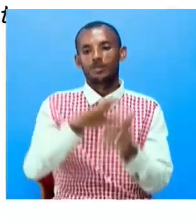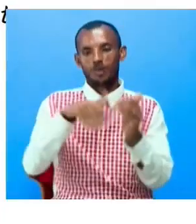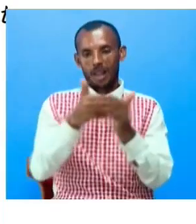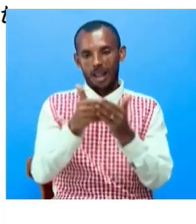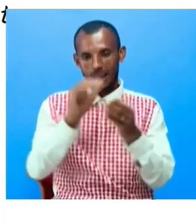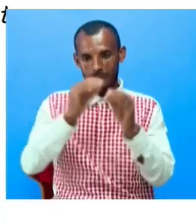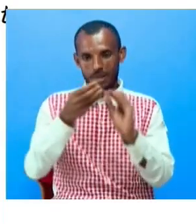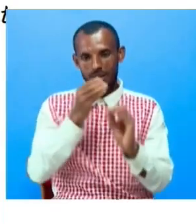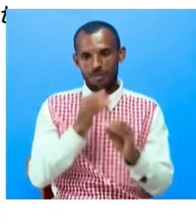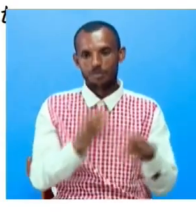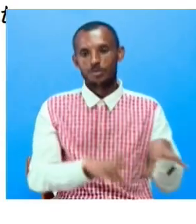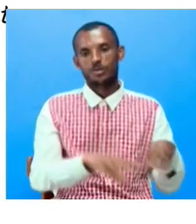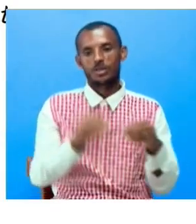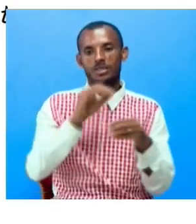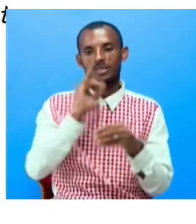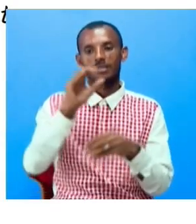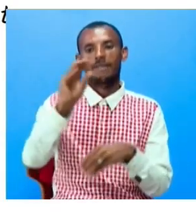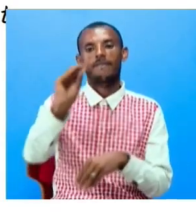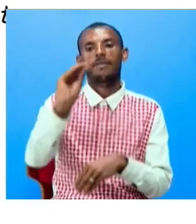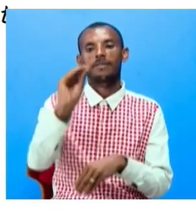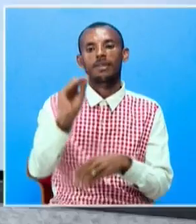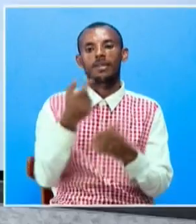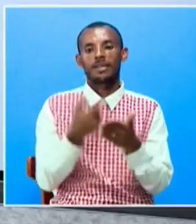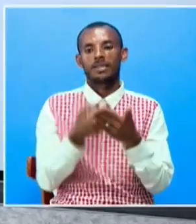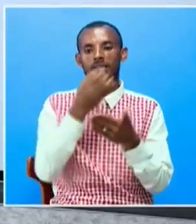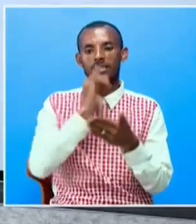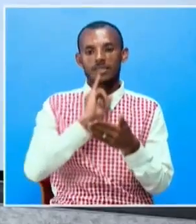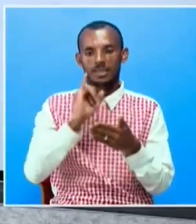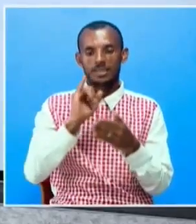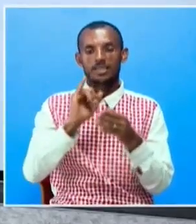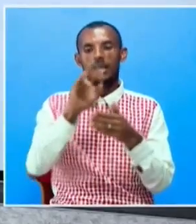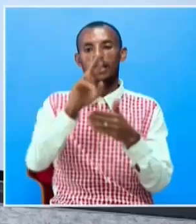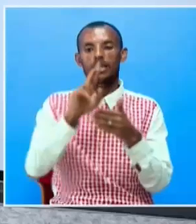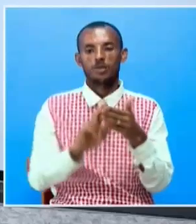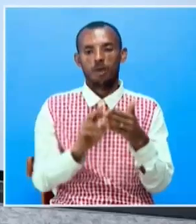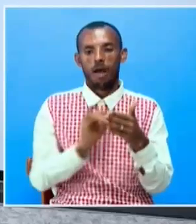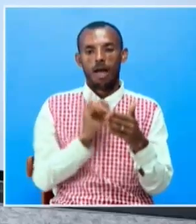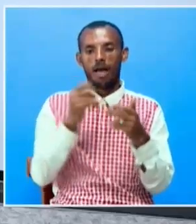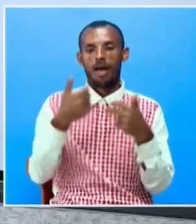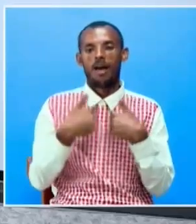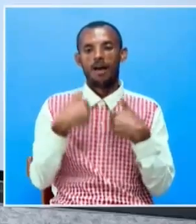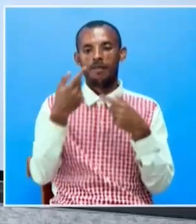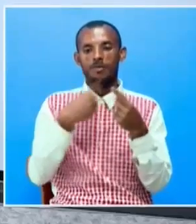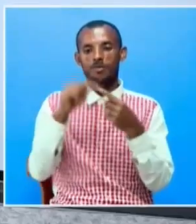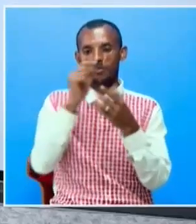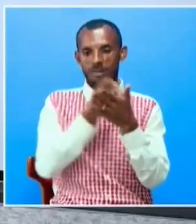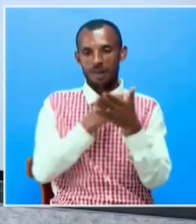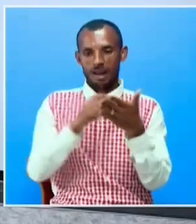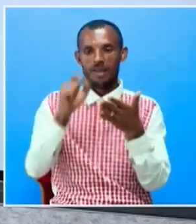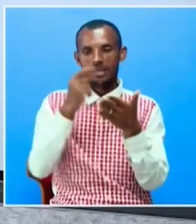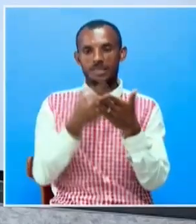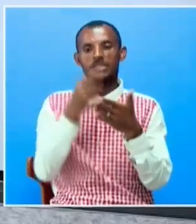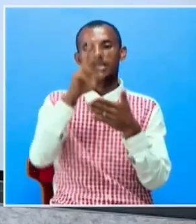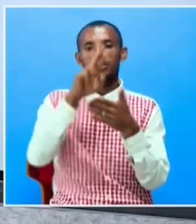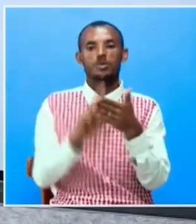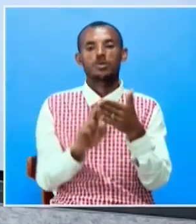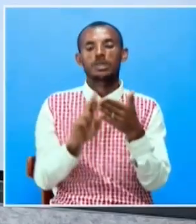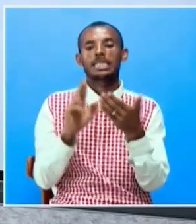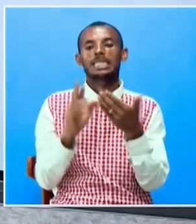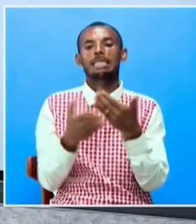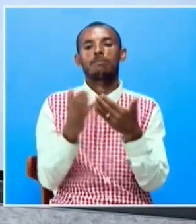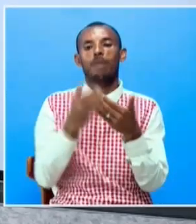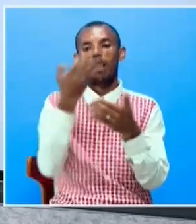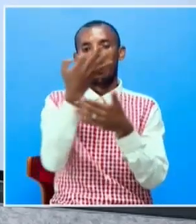total number of students is 50. This is the ratio, but I have to write this ratio in simplest